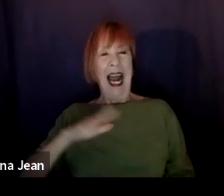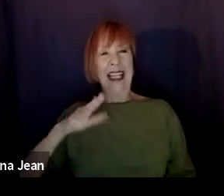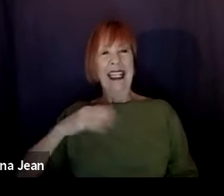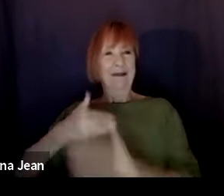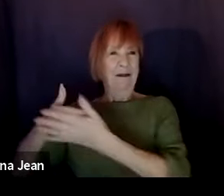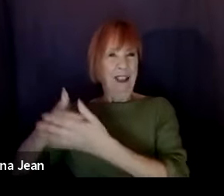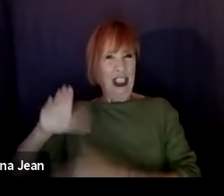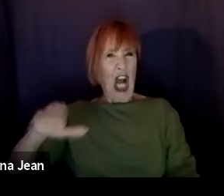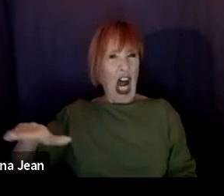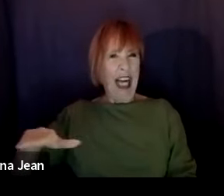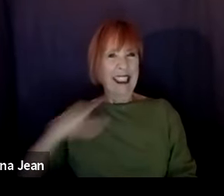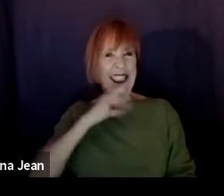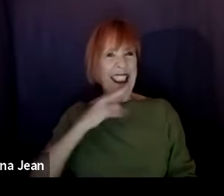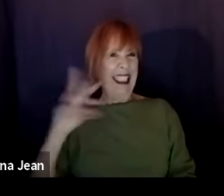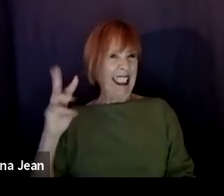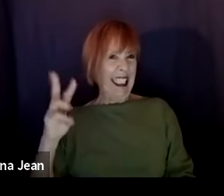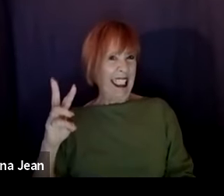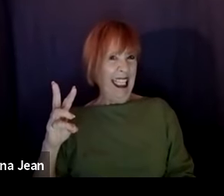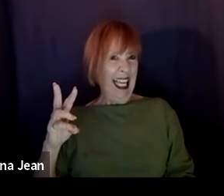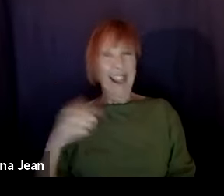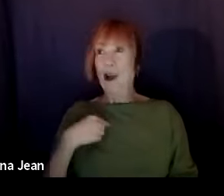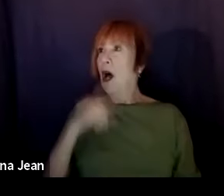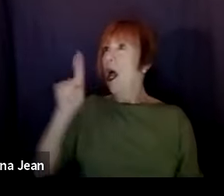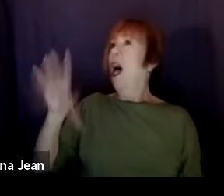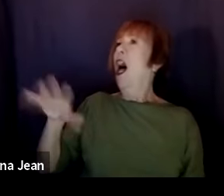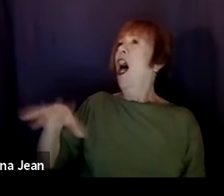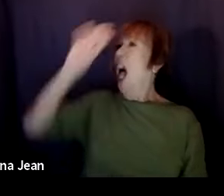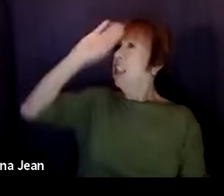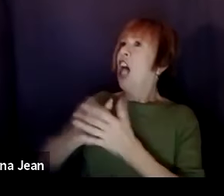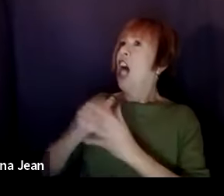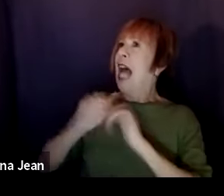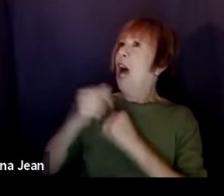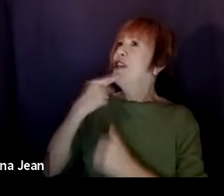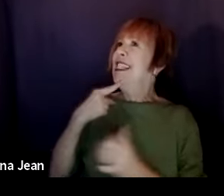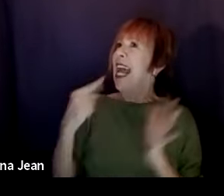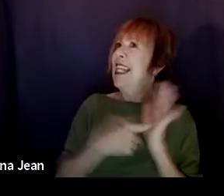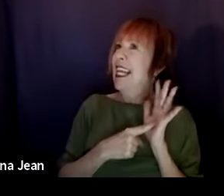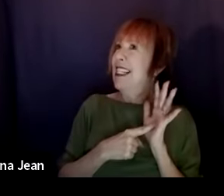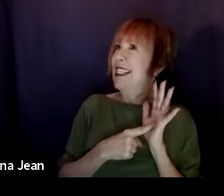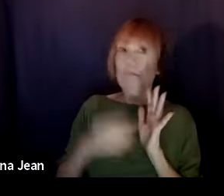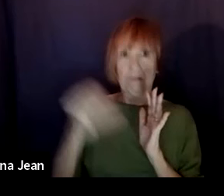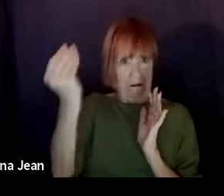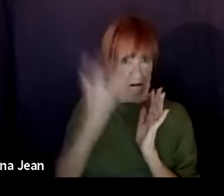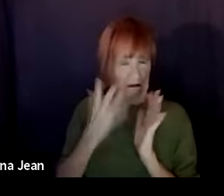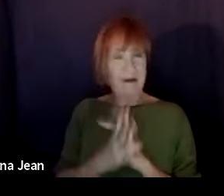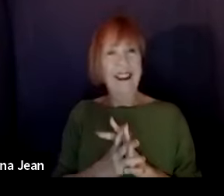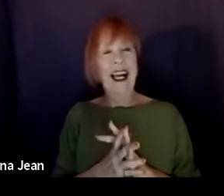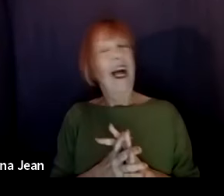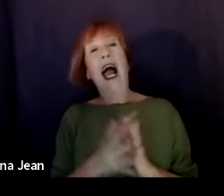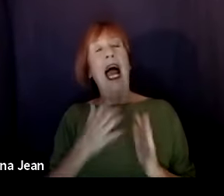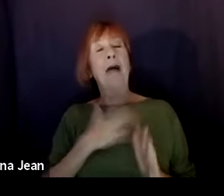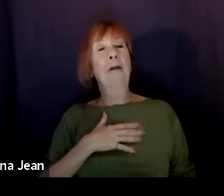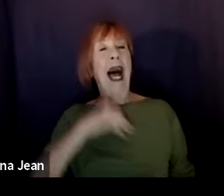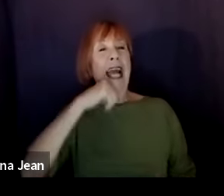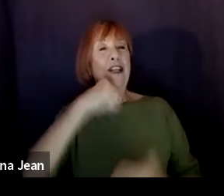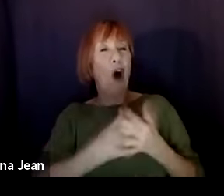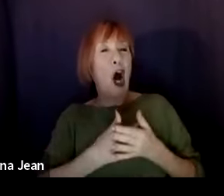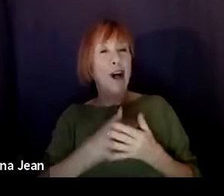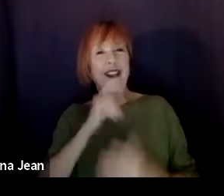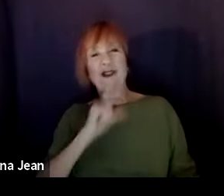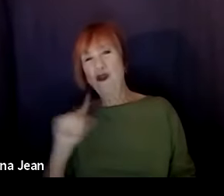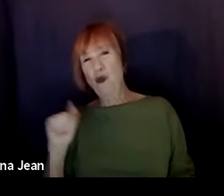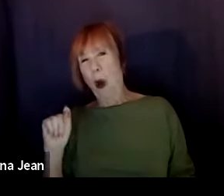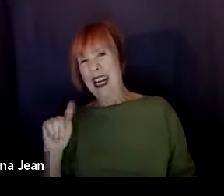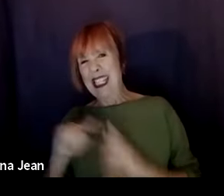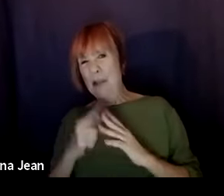go and I knock on his door and I say, son, tell me, how would you say this? And he'll tell me, and I have a daughter and she's in her early twenties and I'll do the same thing because